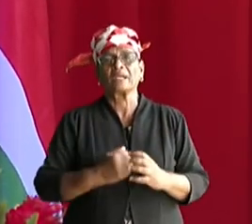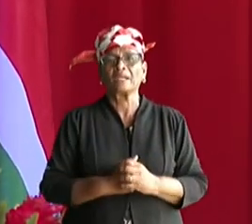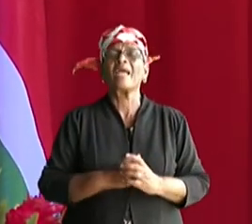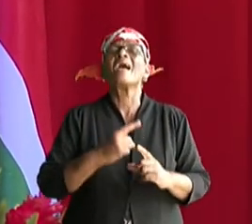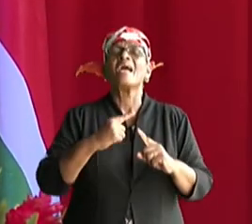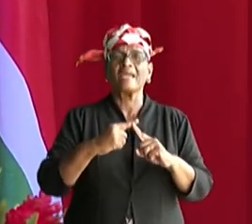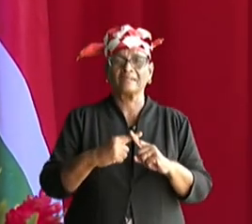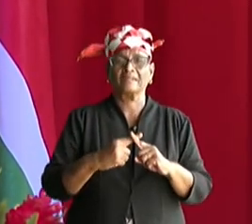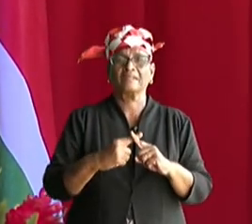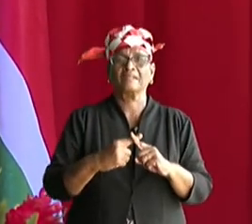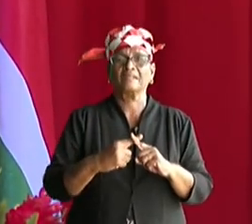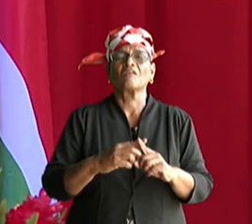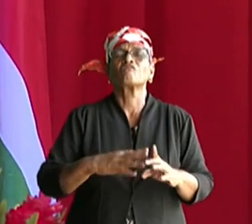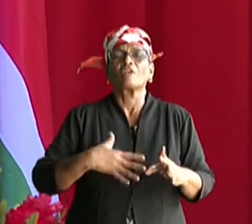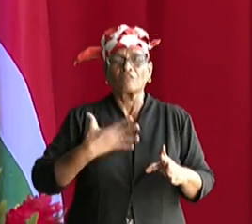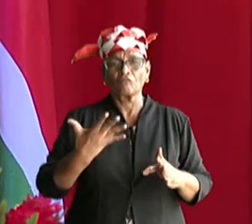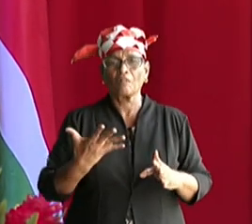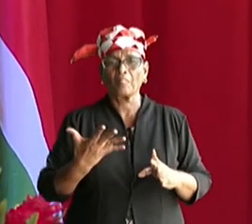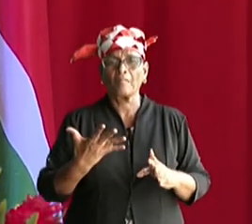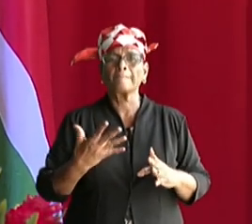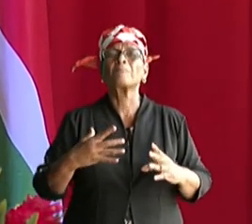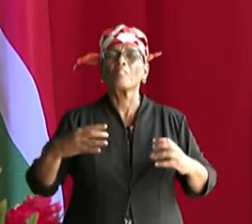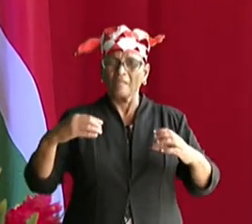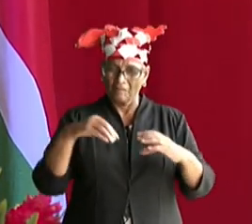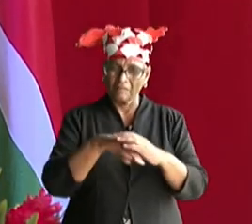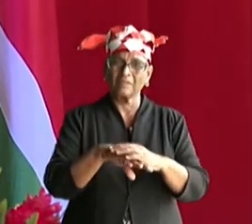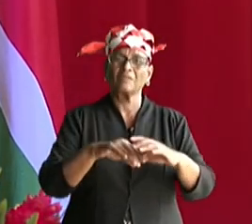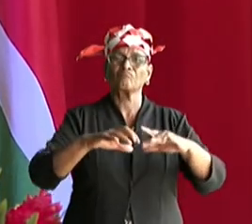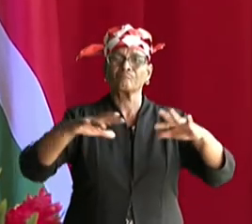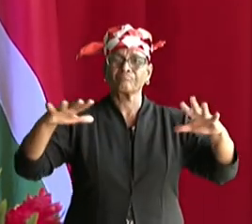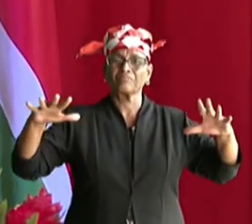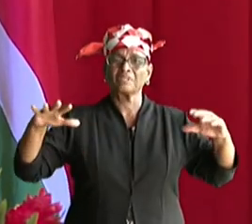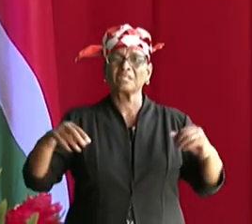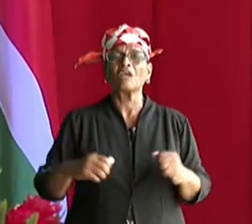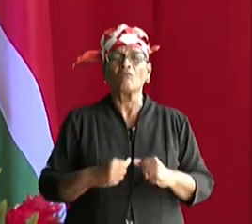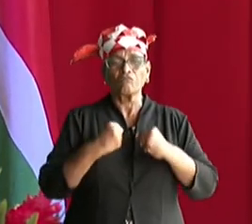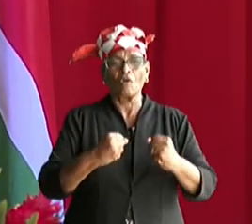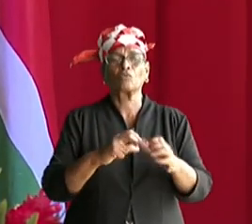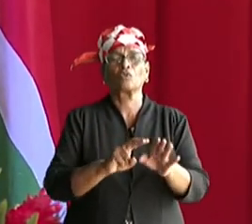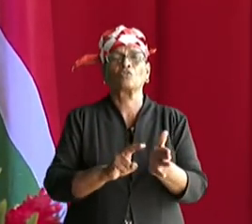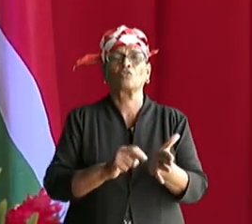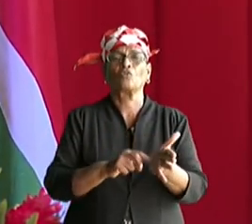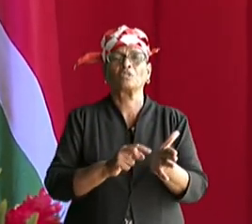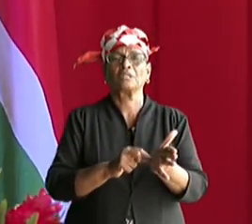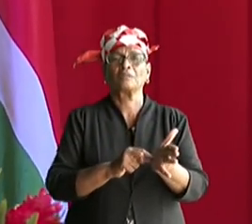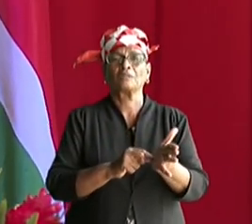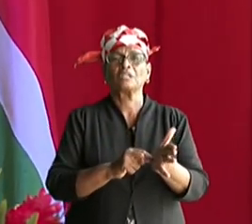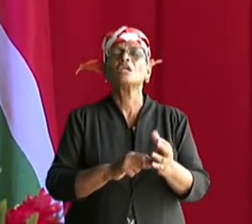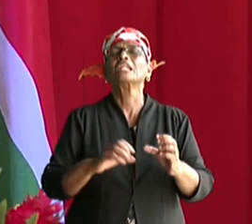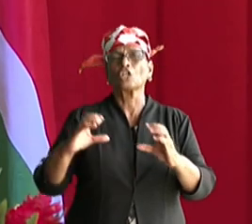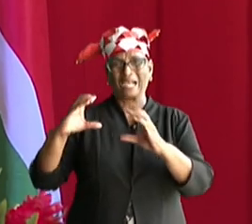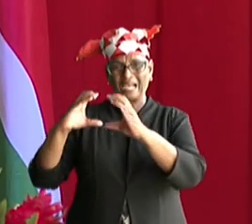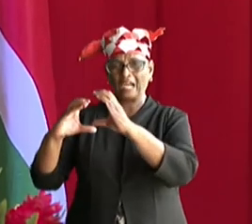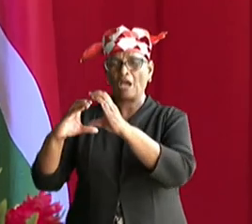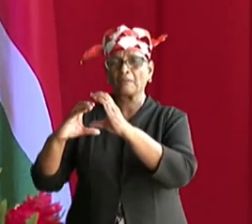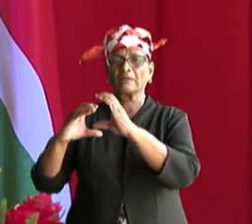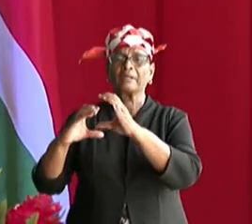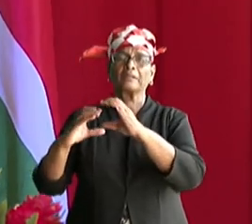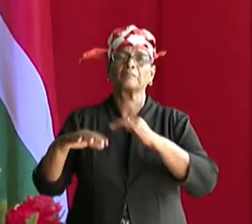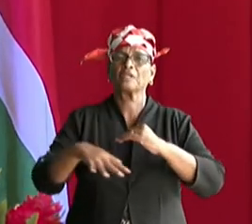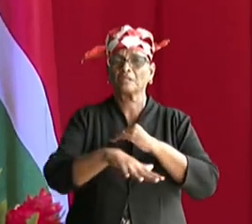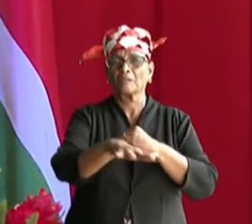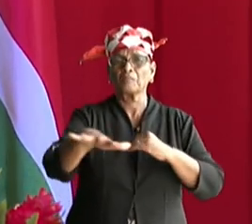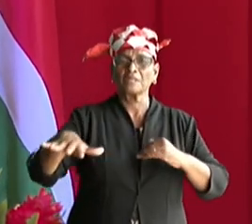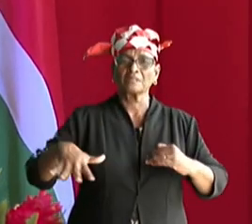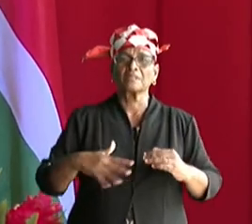and fulfill a great proportion of the food needs within the Caribbean community.